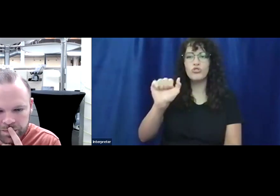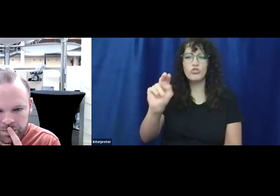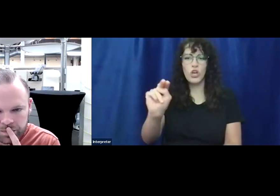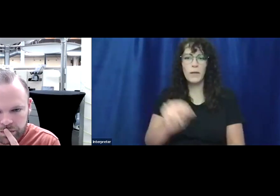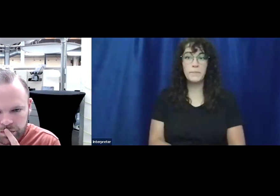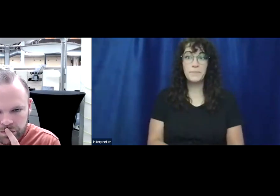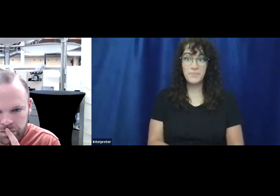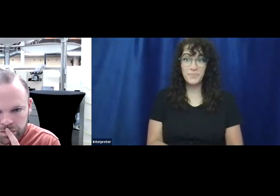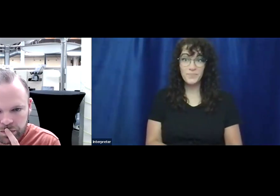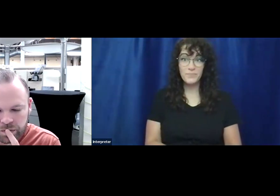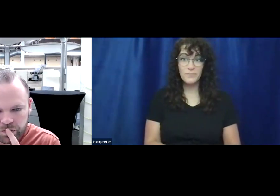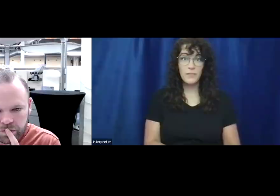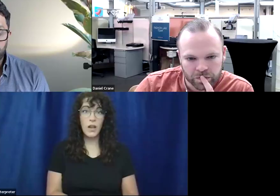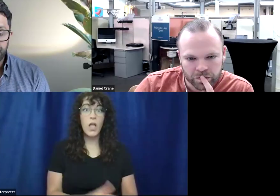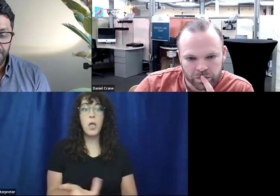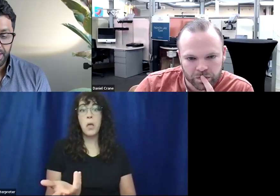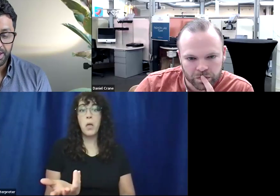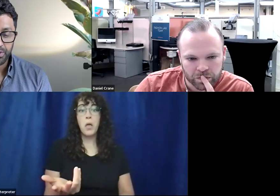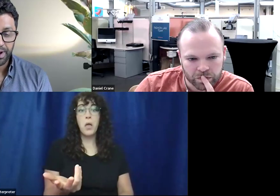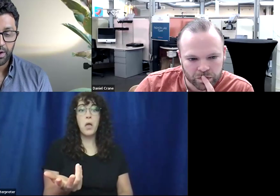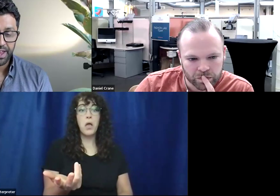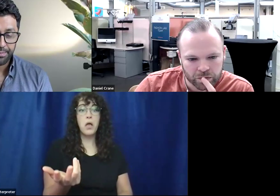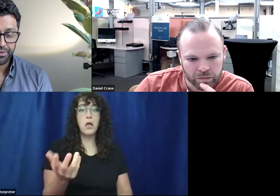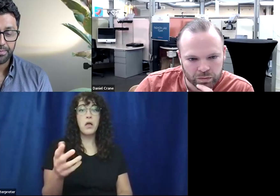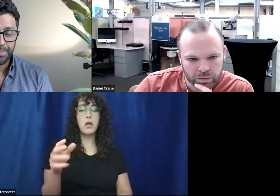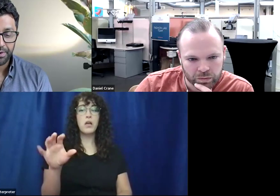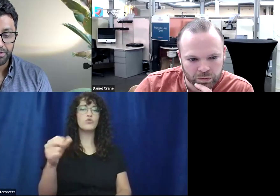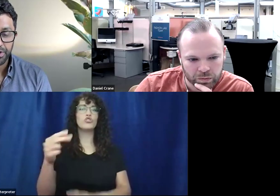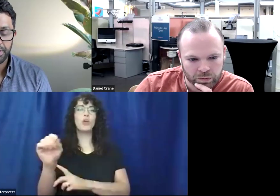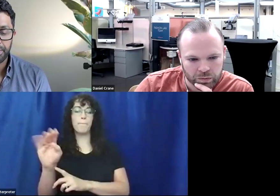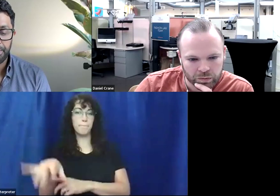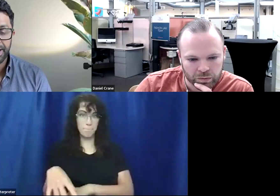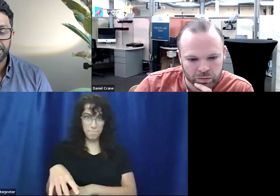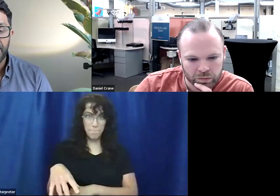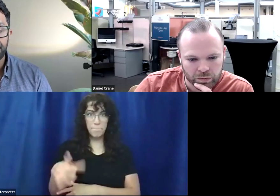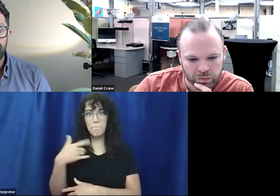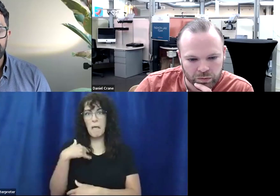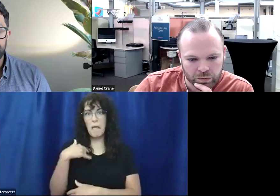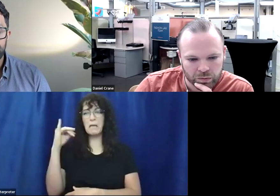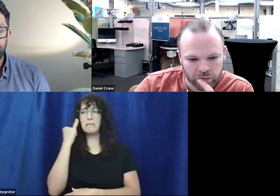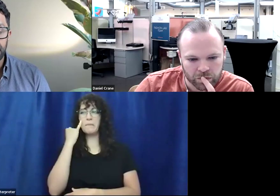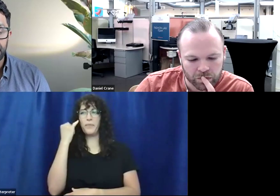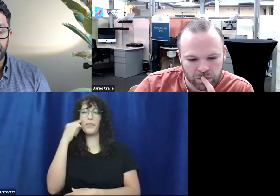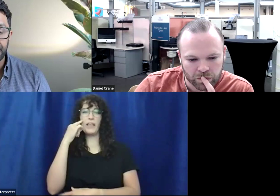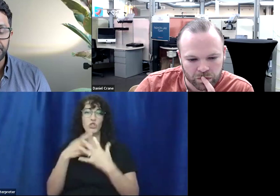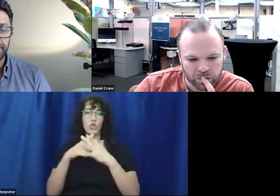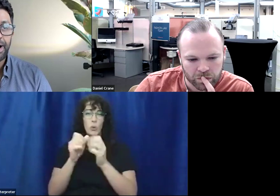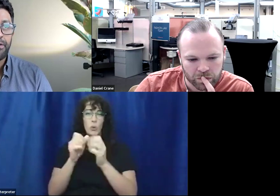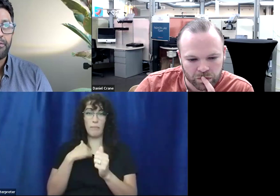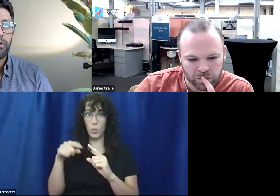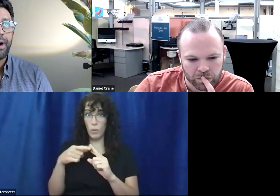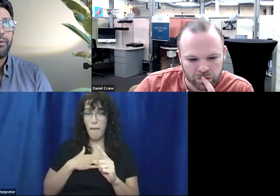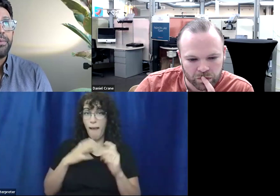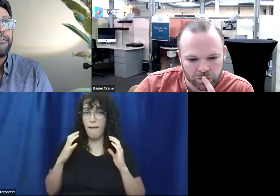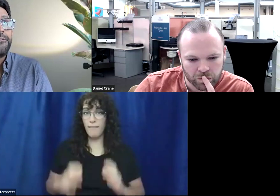So I suppose the moment it started with me is when I was able to build my client base, uh, until